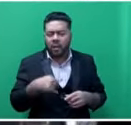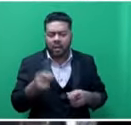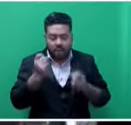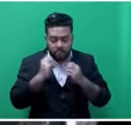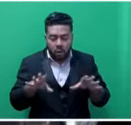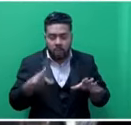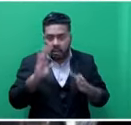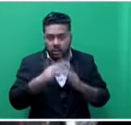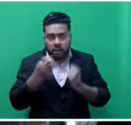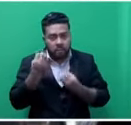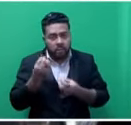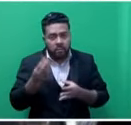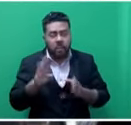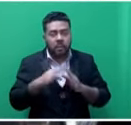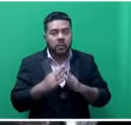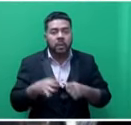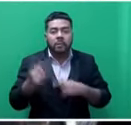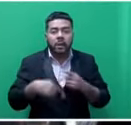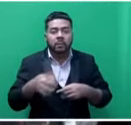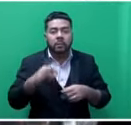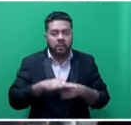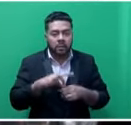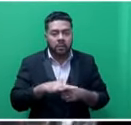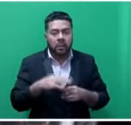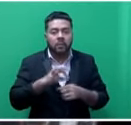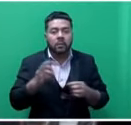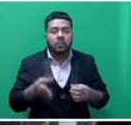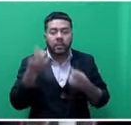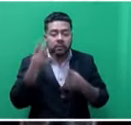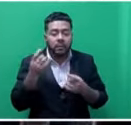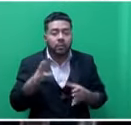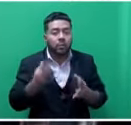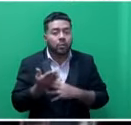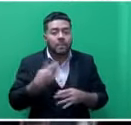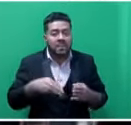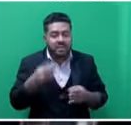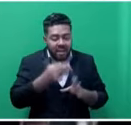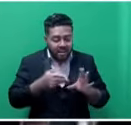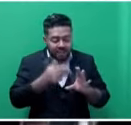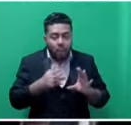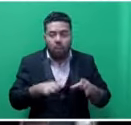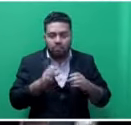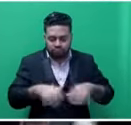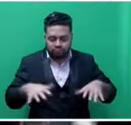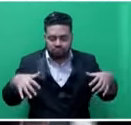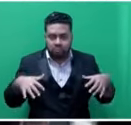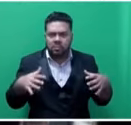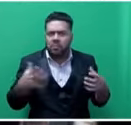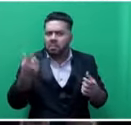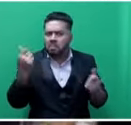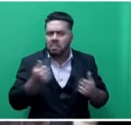inform their communities about voting, and not just to be informed through the media or a press conference, as most are